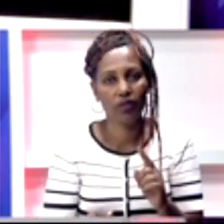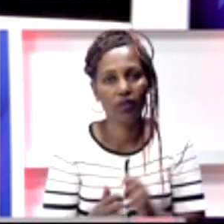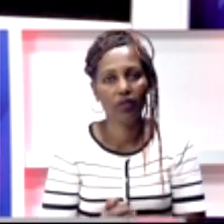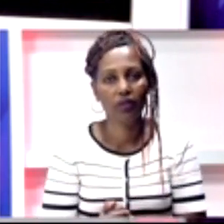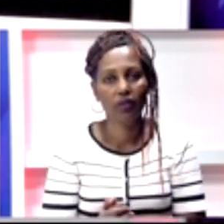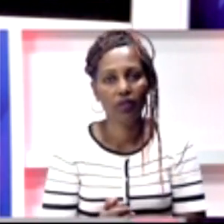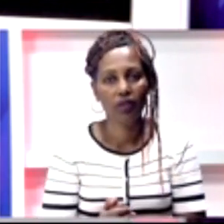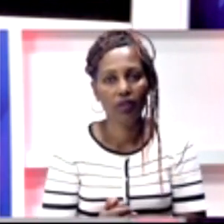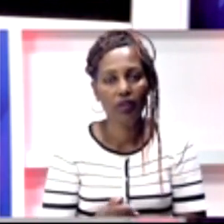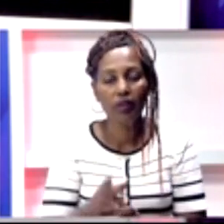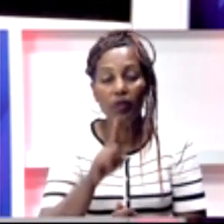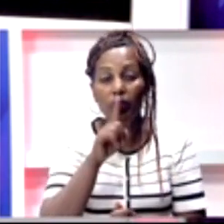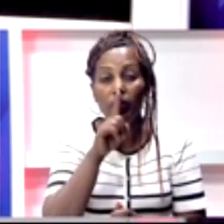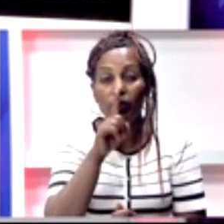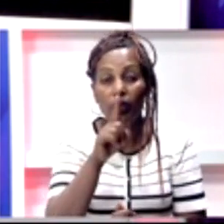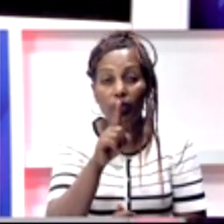very sure.